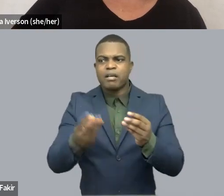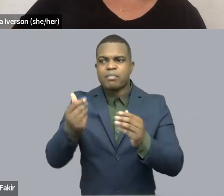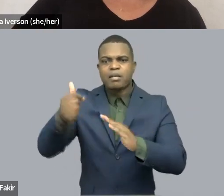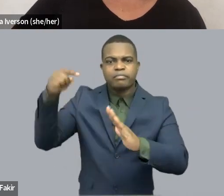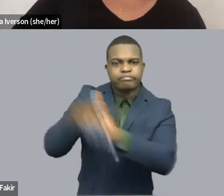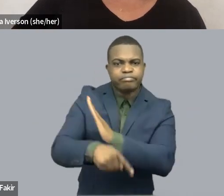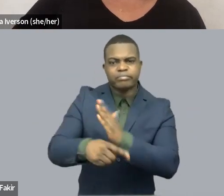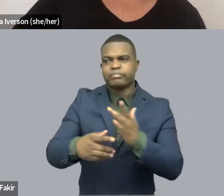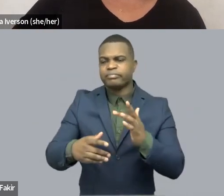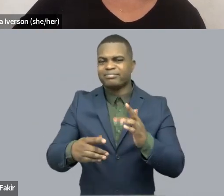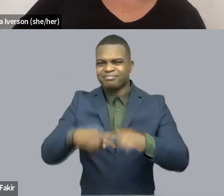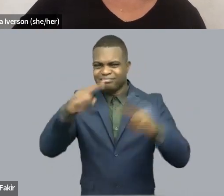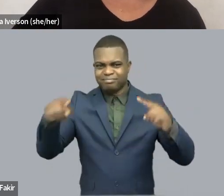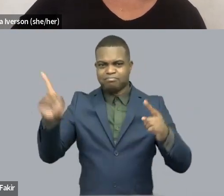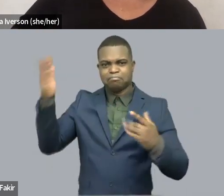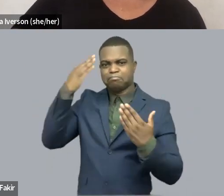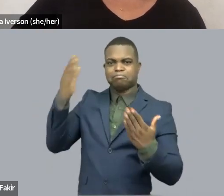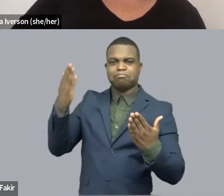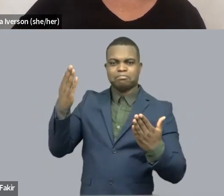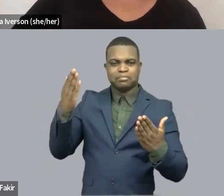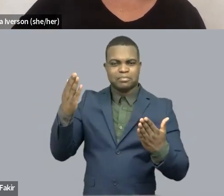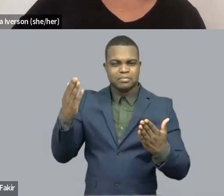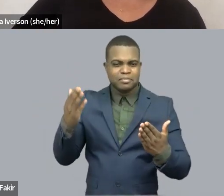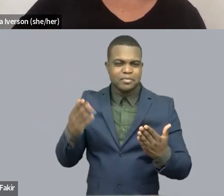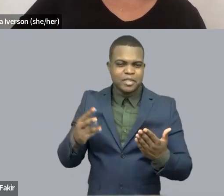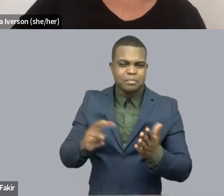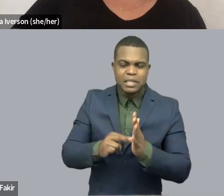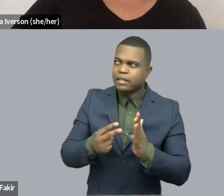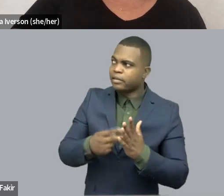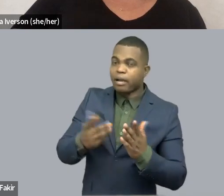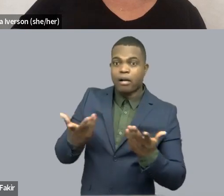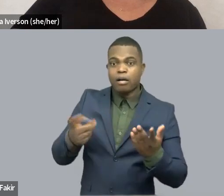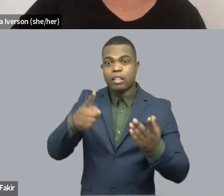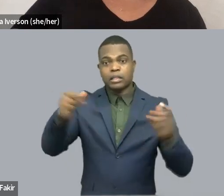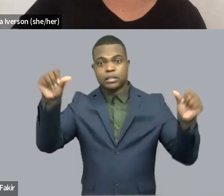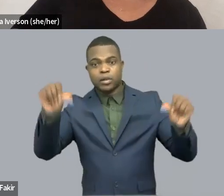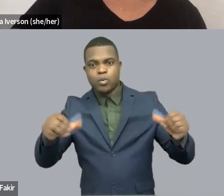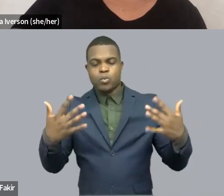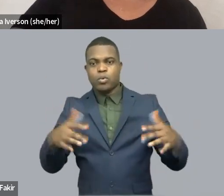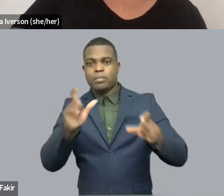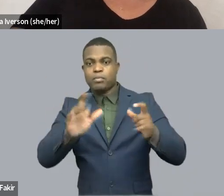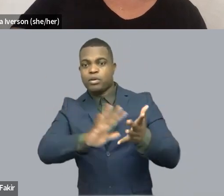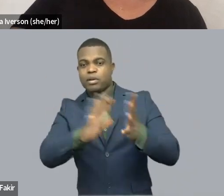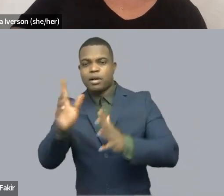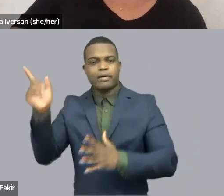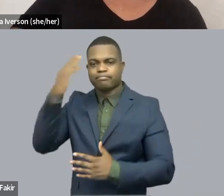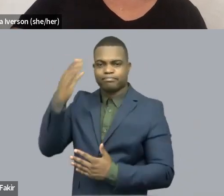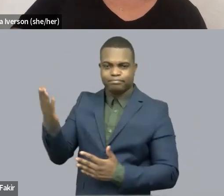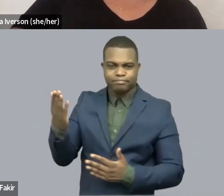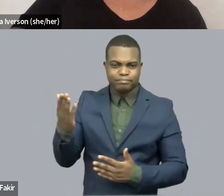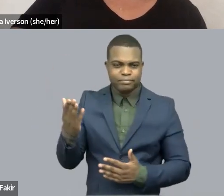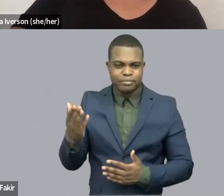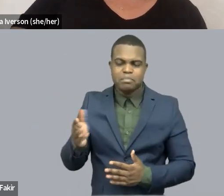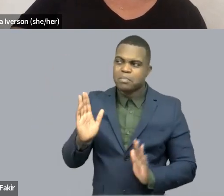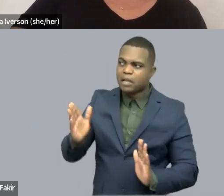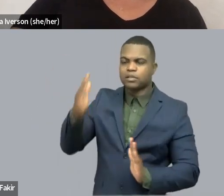are causing to people, to civil society organization, and to individuals. So this is a bit let's say the type of, let's say, the